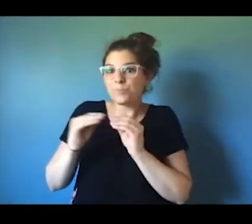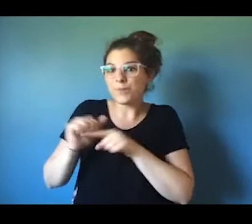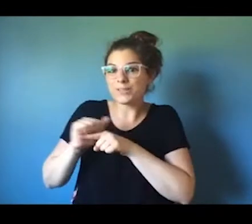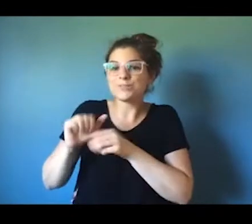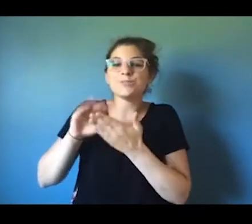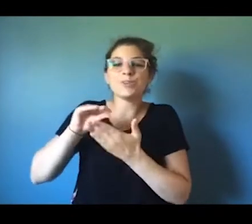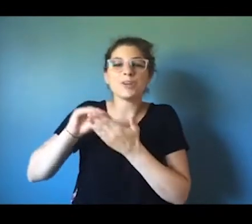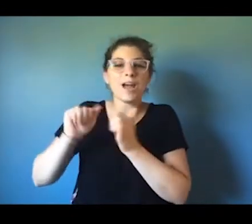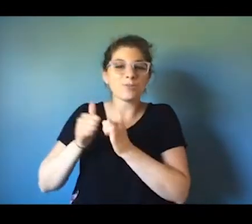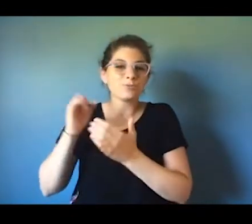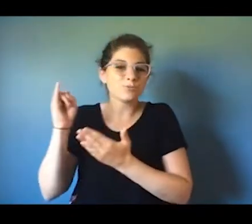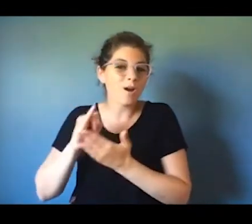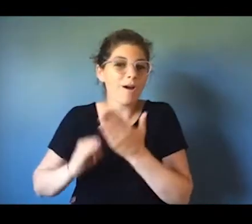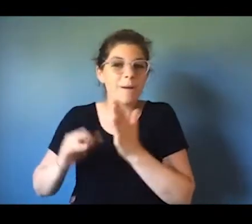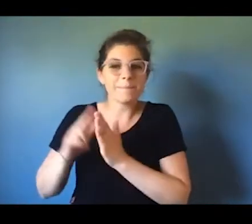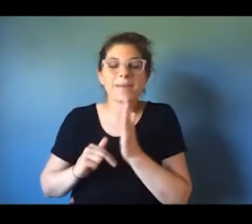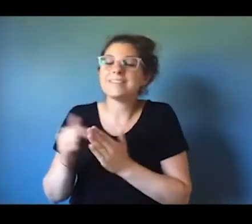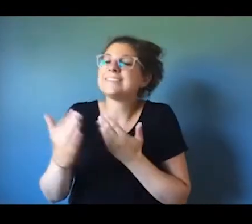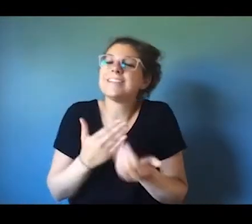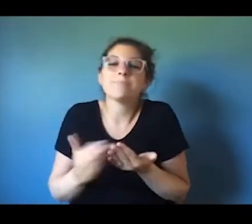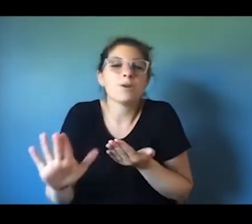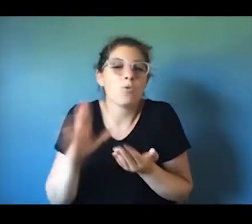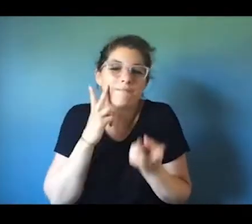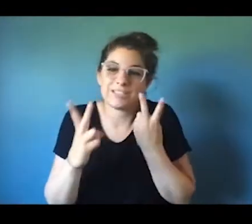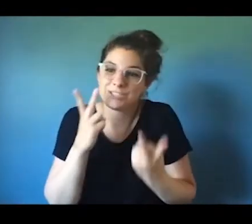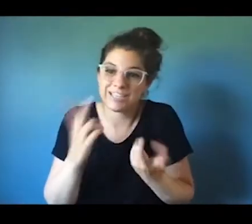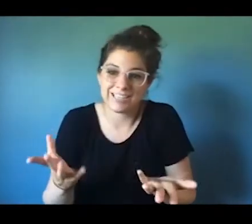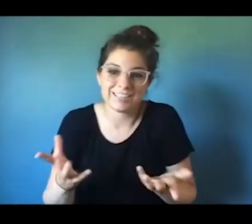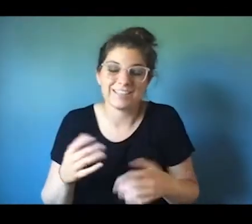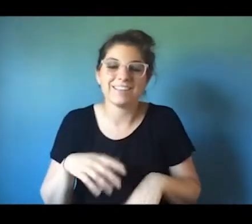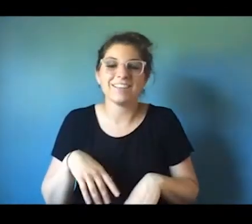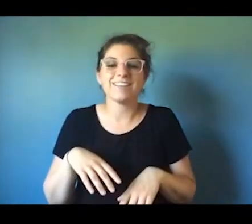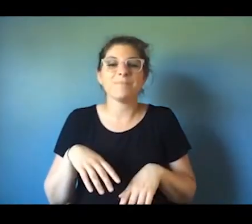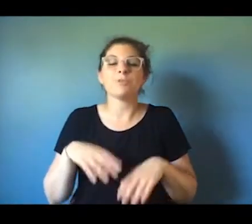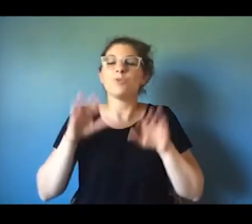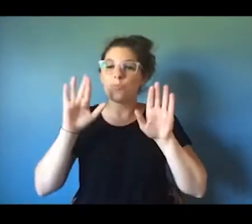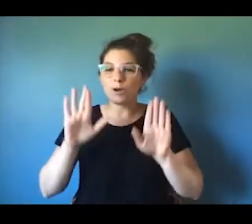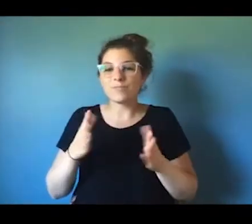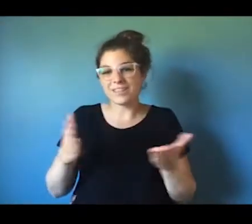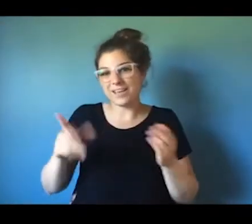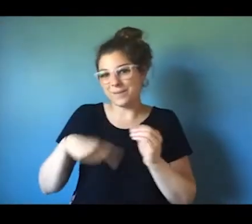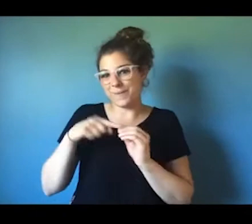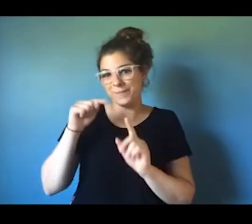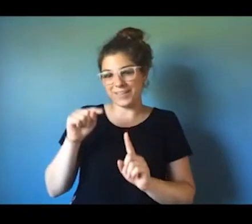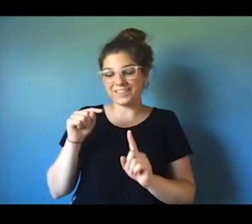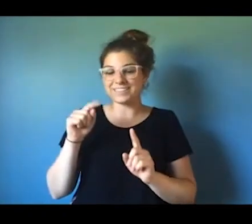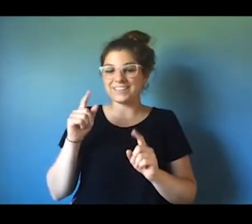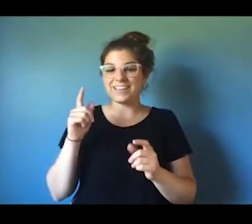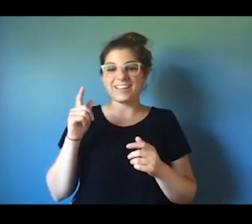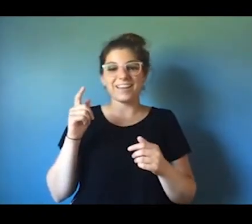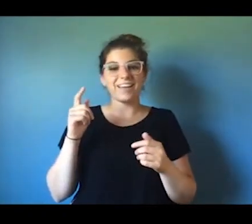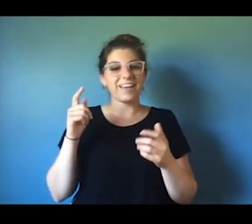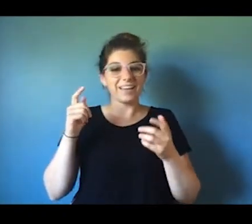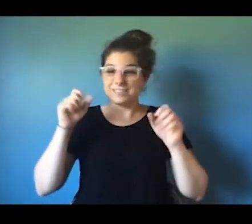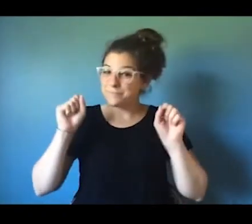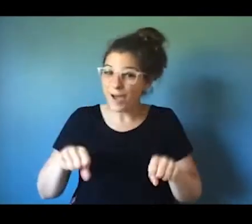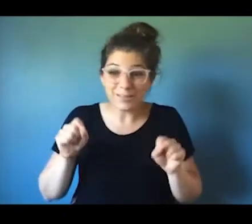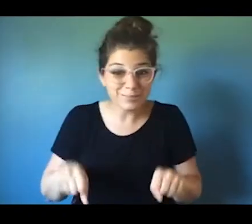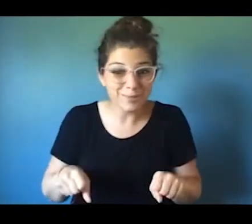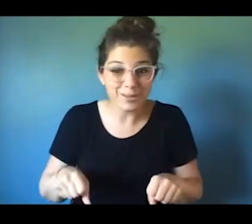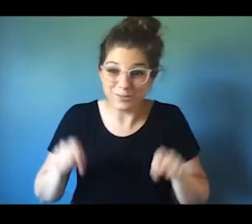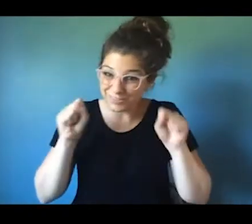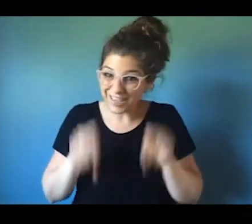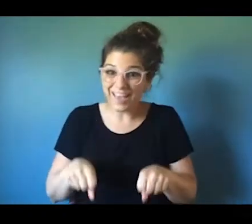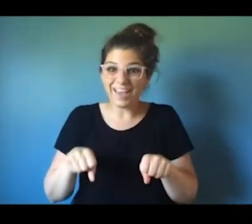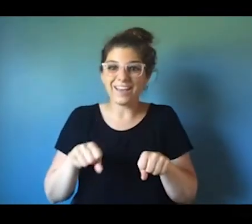sighted too. No, it takes a little practice to learn how to draw and paint, no matter what your vision is. But the wonderful thing about